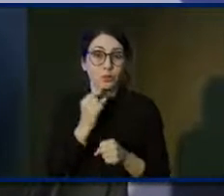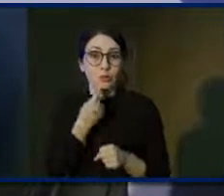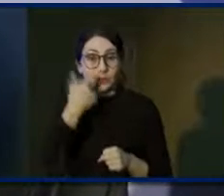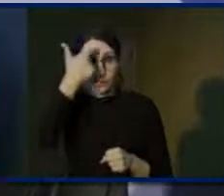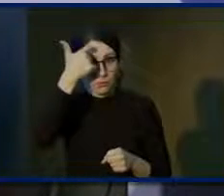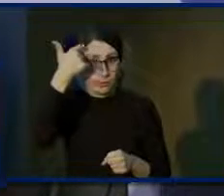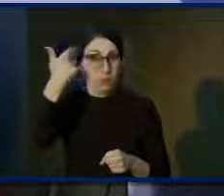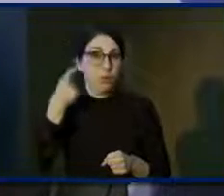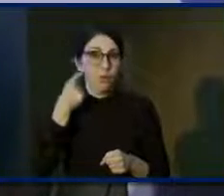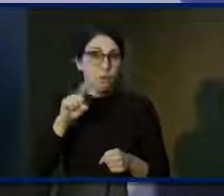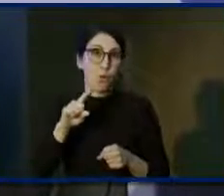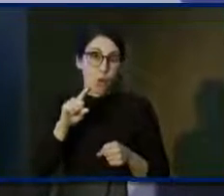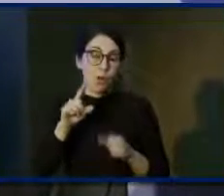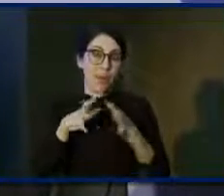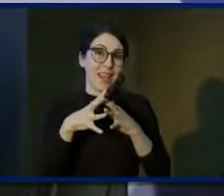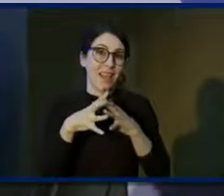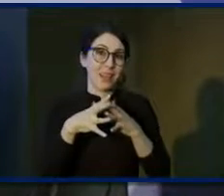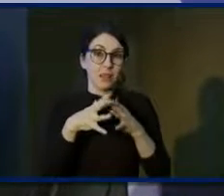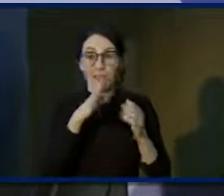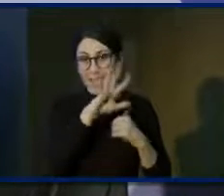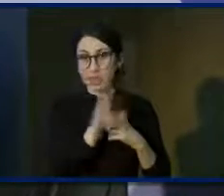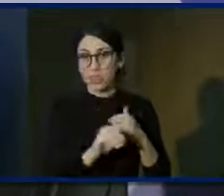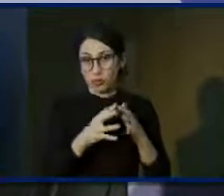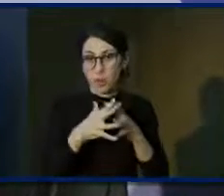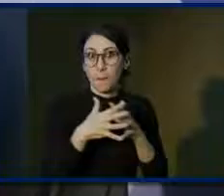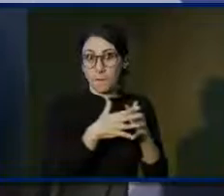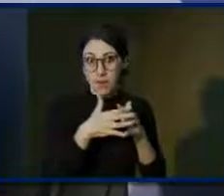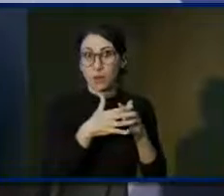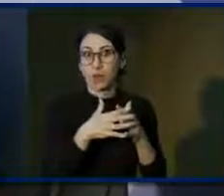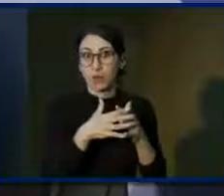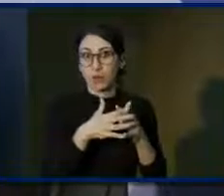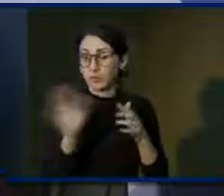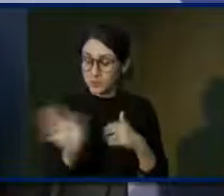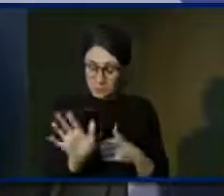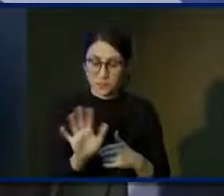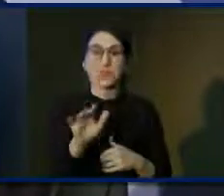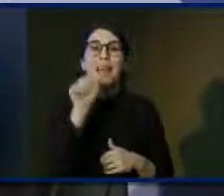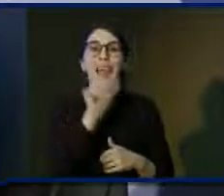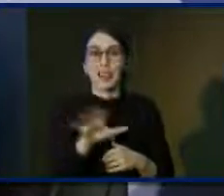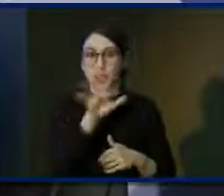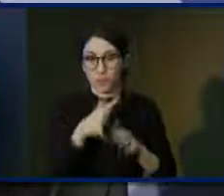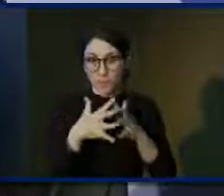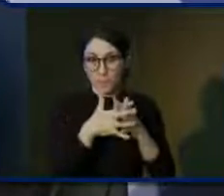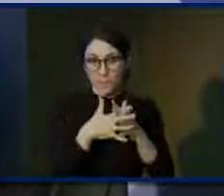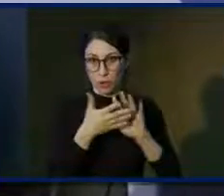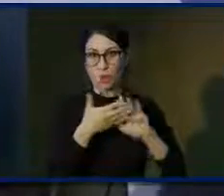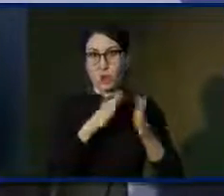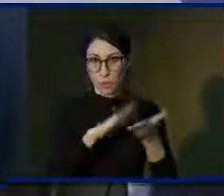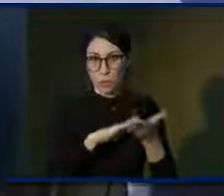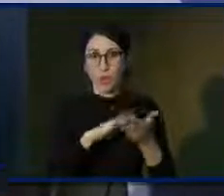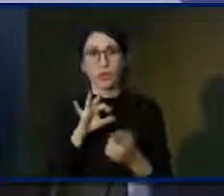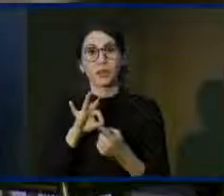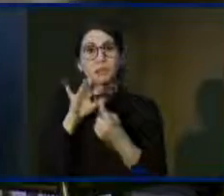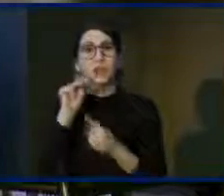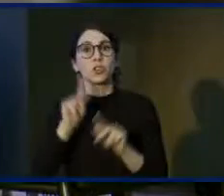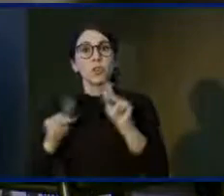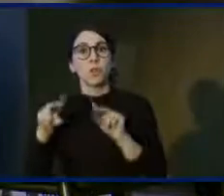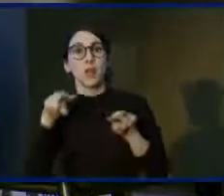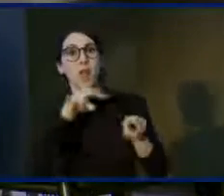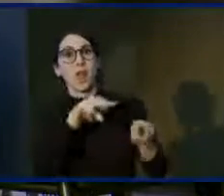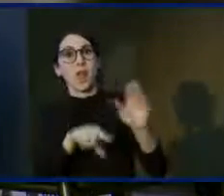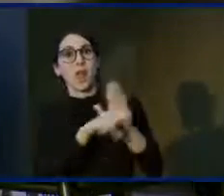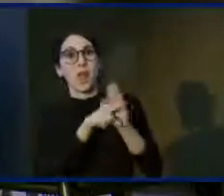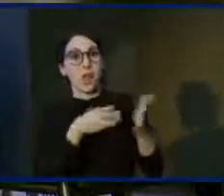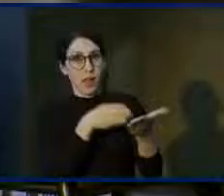for the Asian American community with respect to anti-Asian hate. And so for us as well, now we want our voice to be heard. You